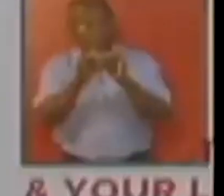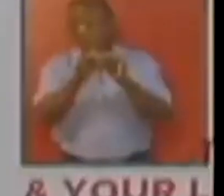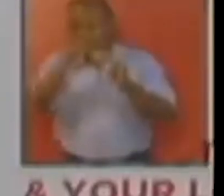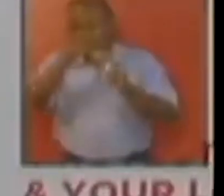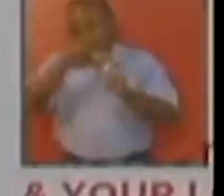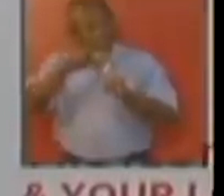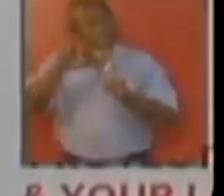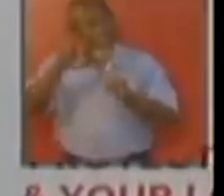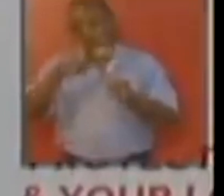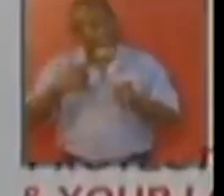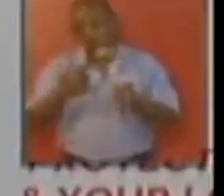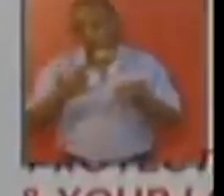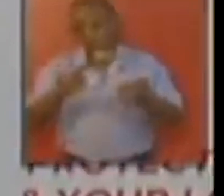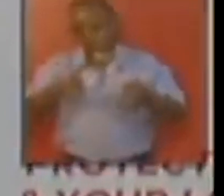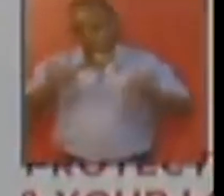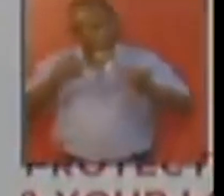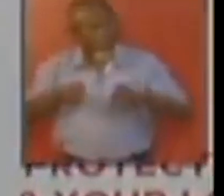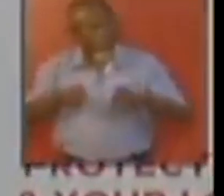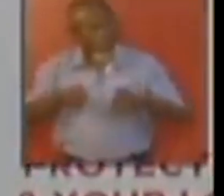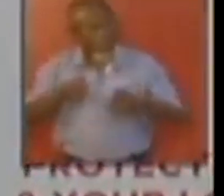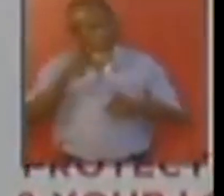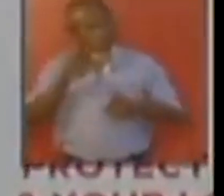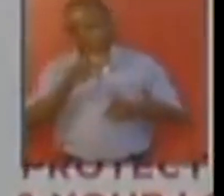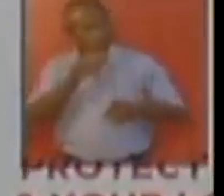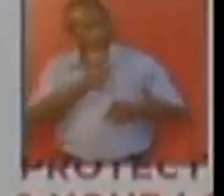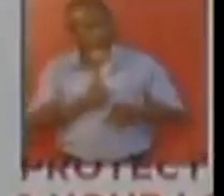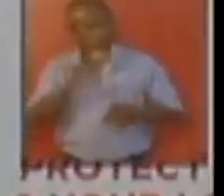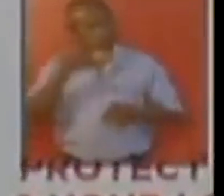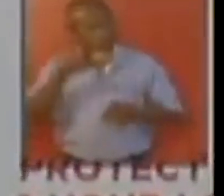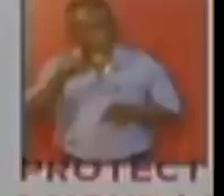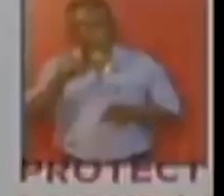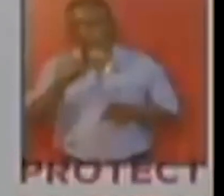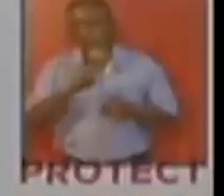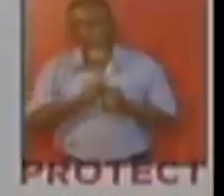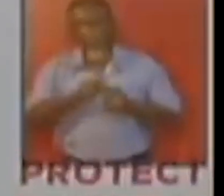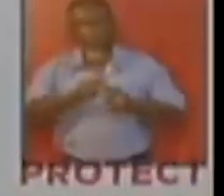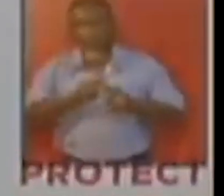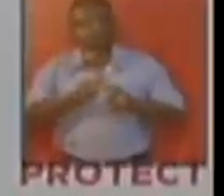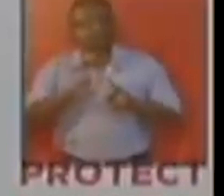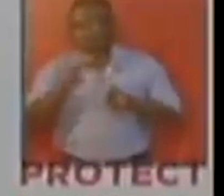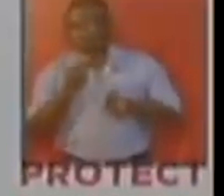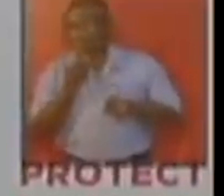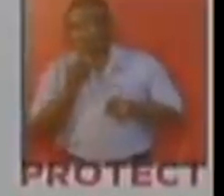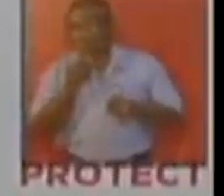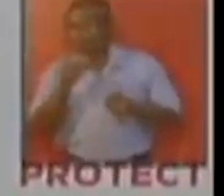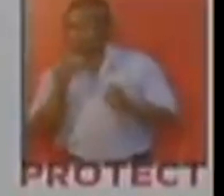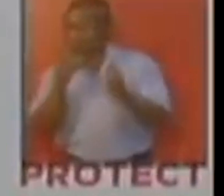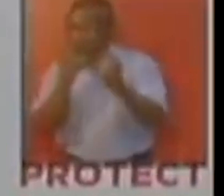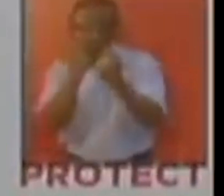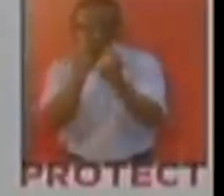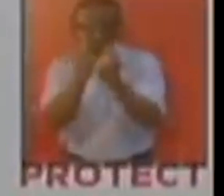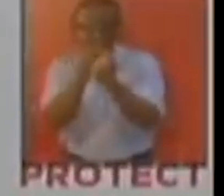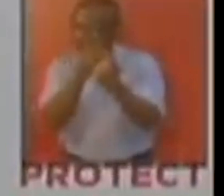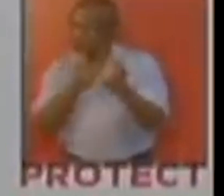death from COVID-19, and while I am unable to give you the accurate age of the patient in the interest of patient